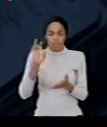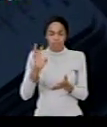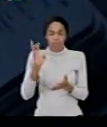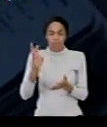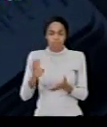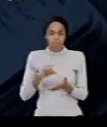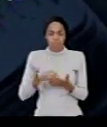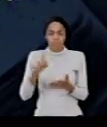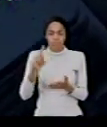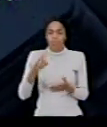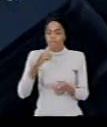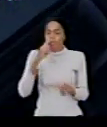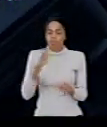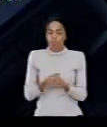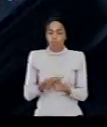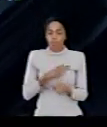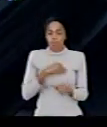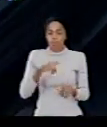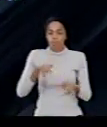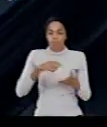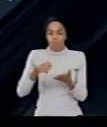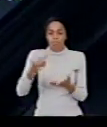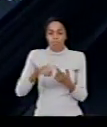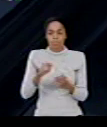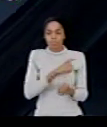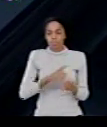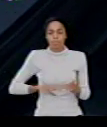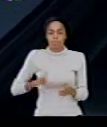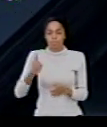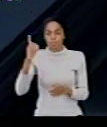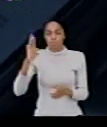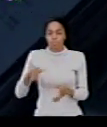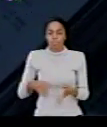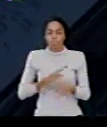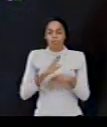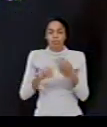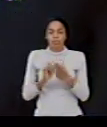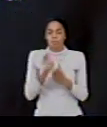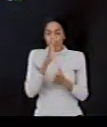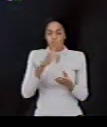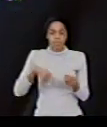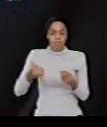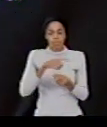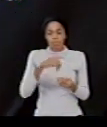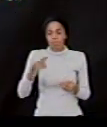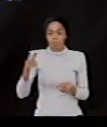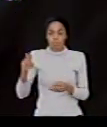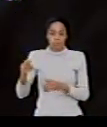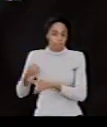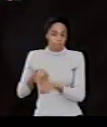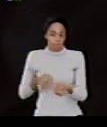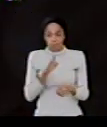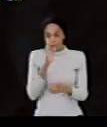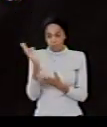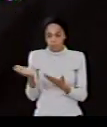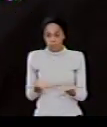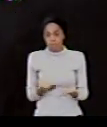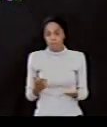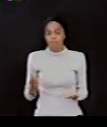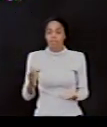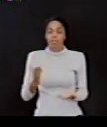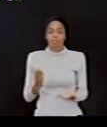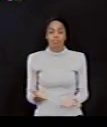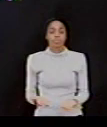Lord your God. Let all that be round about him bring presents unto